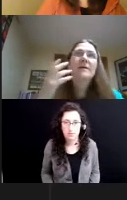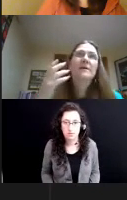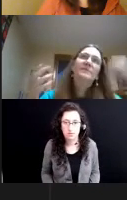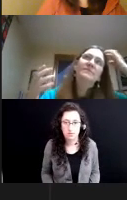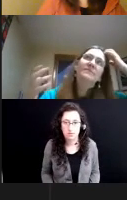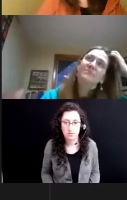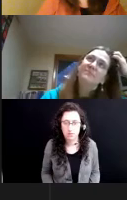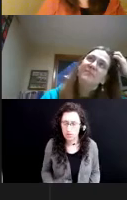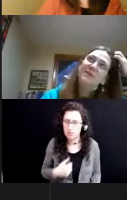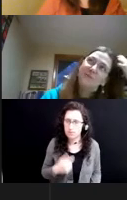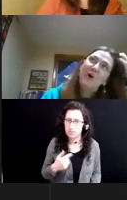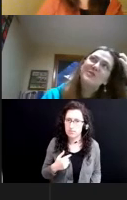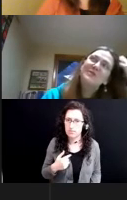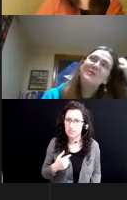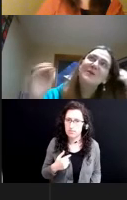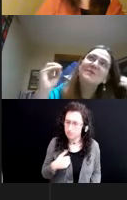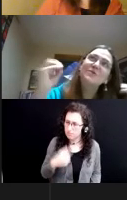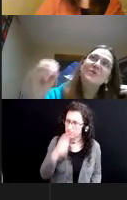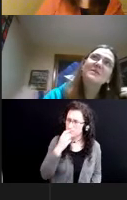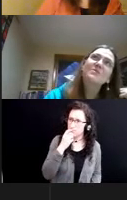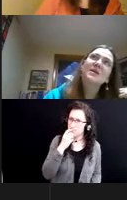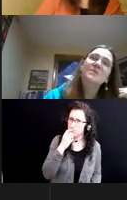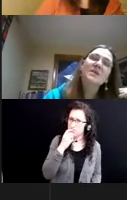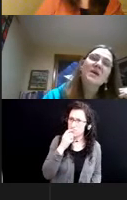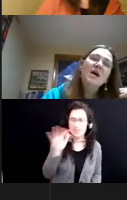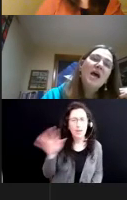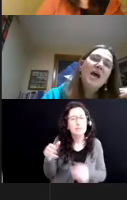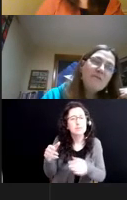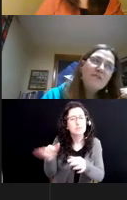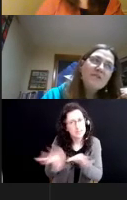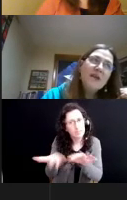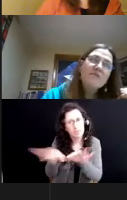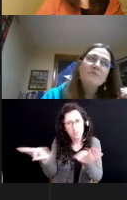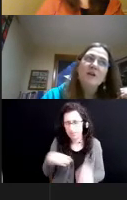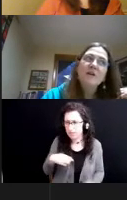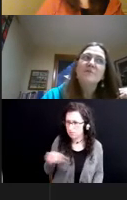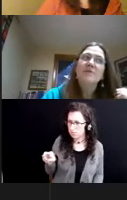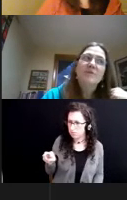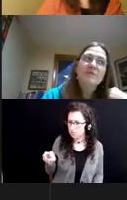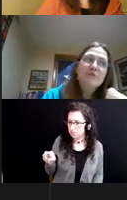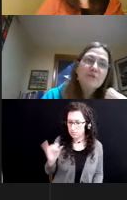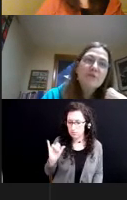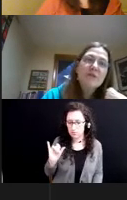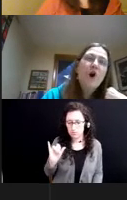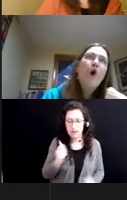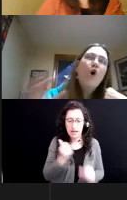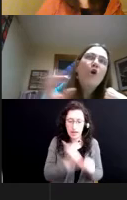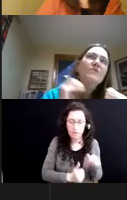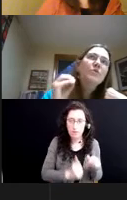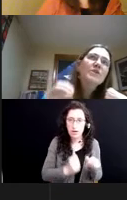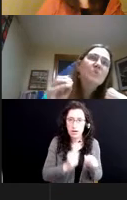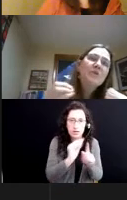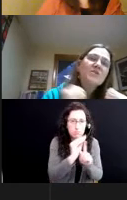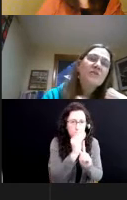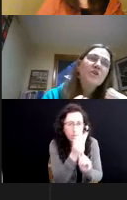And I had to pause, sometimes these really simple statements. Every blossom, every fruit, all